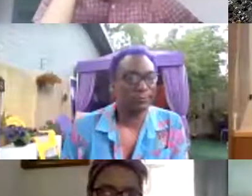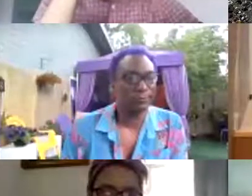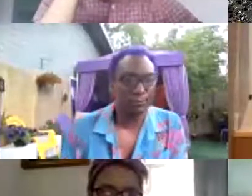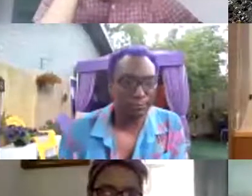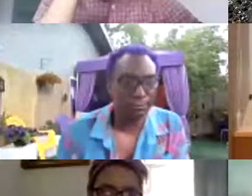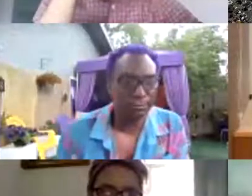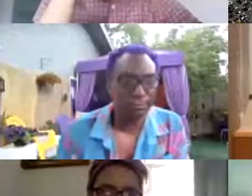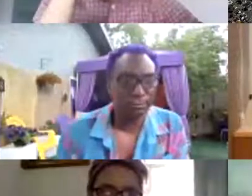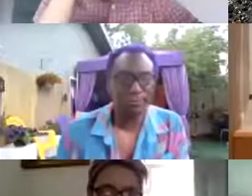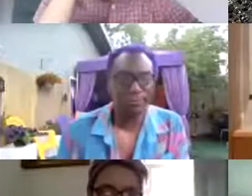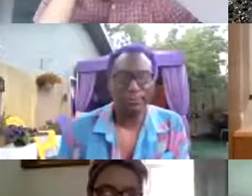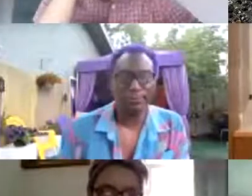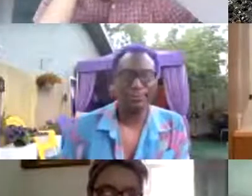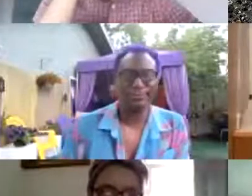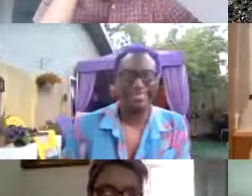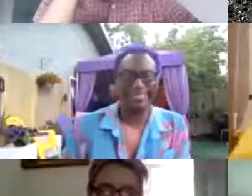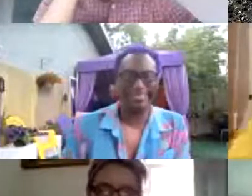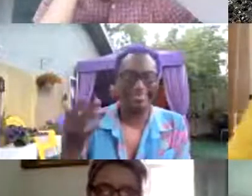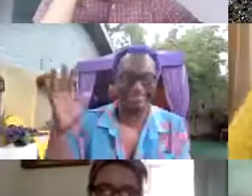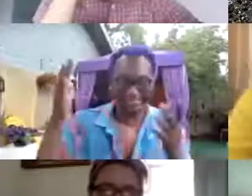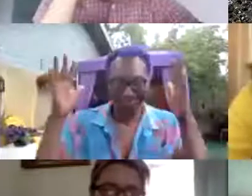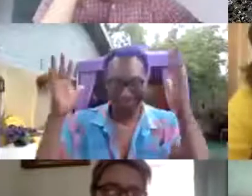And that's it. I'm done. Thank you.